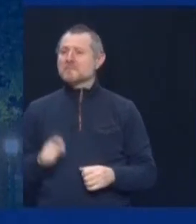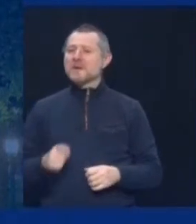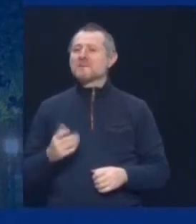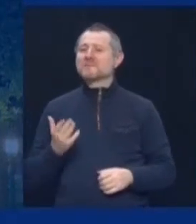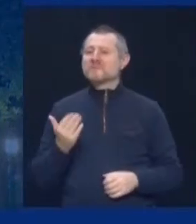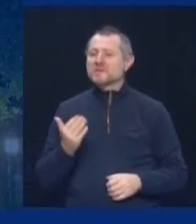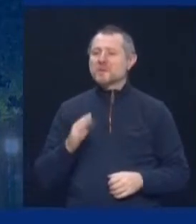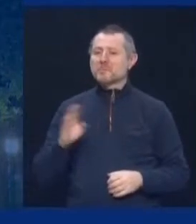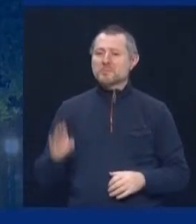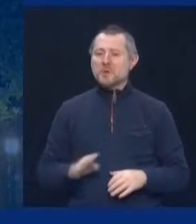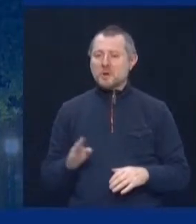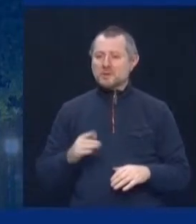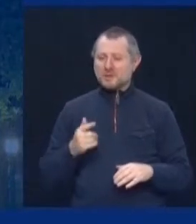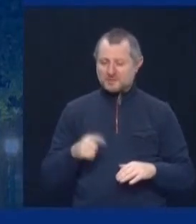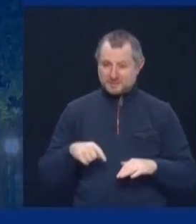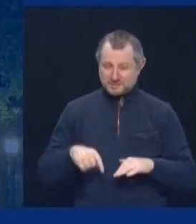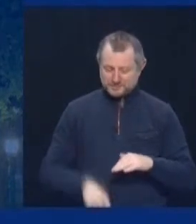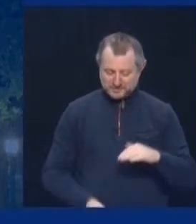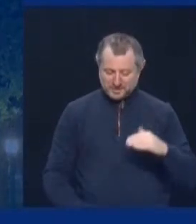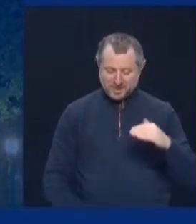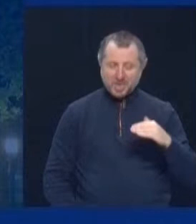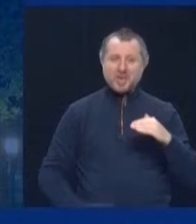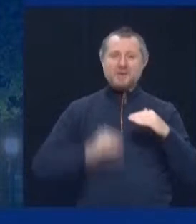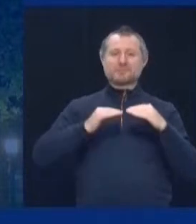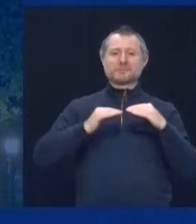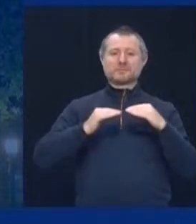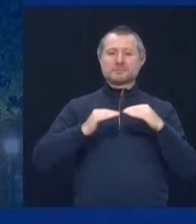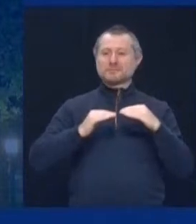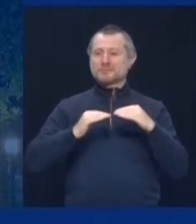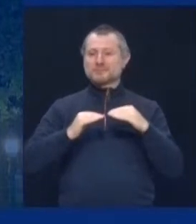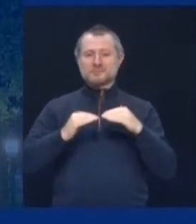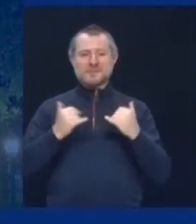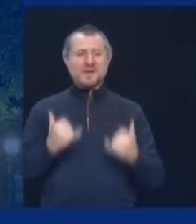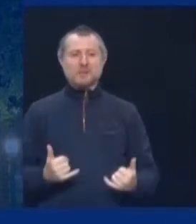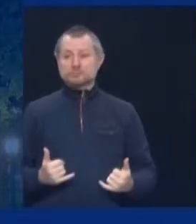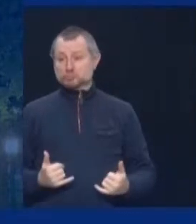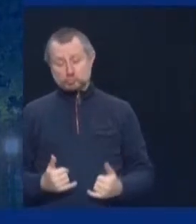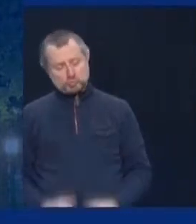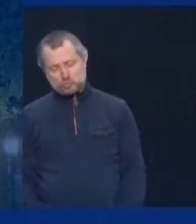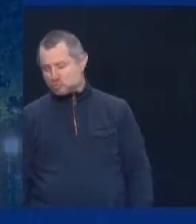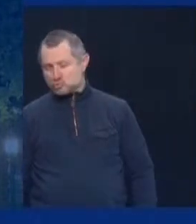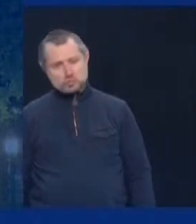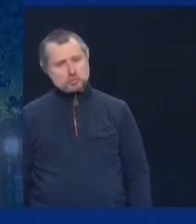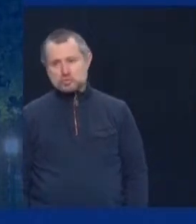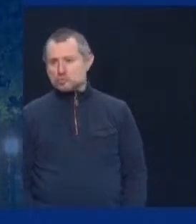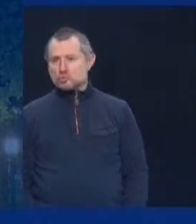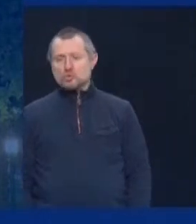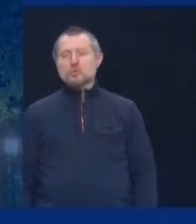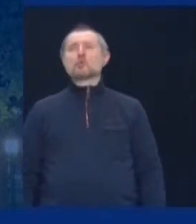now. And it is going to be devastating to people